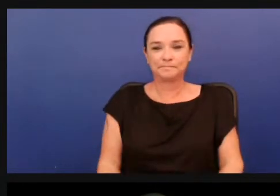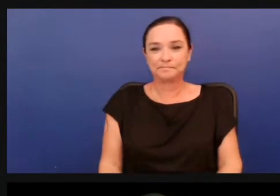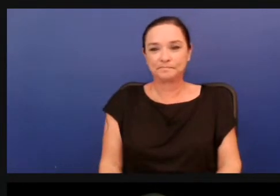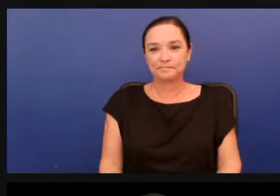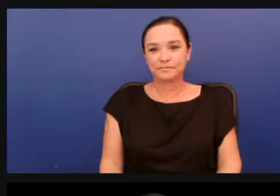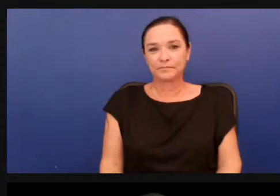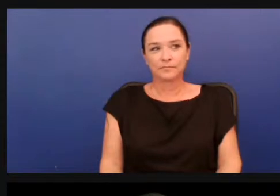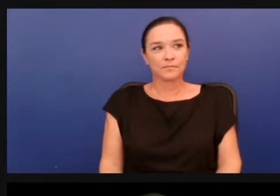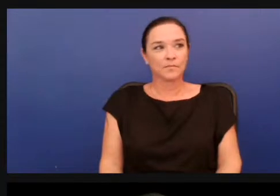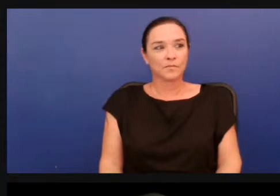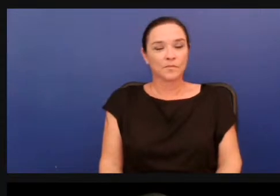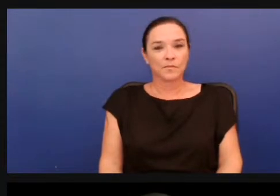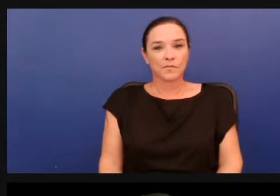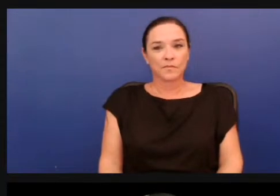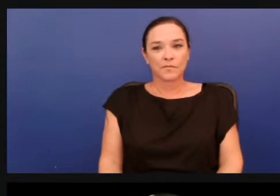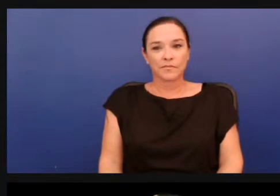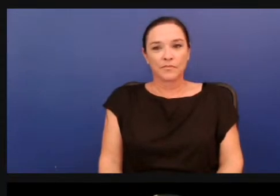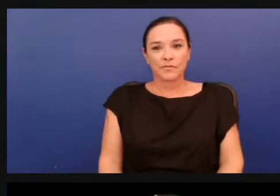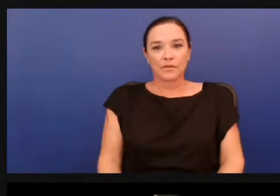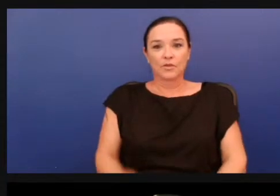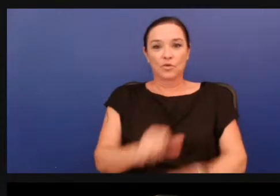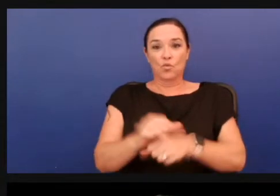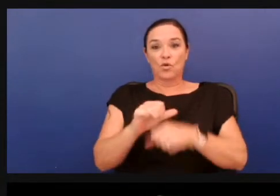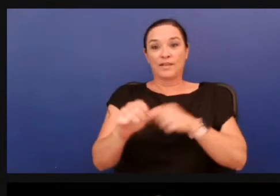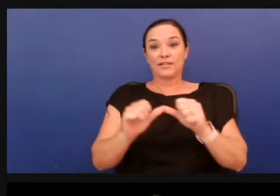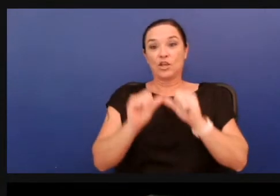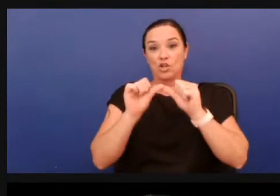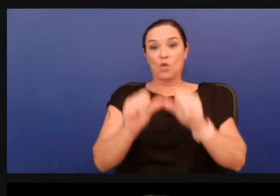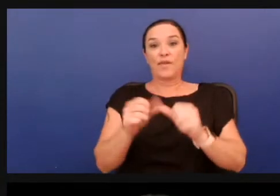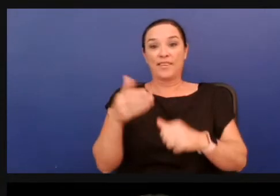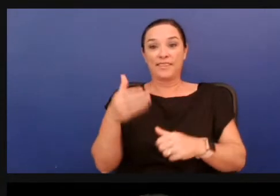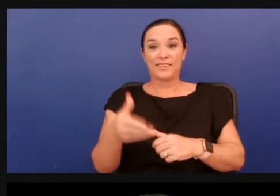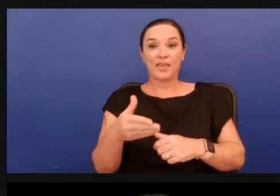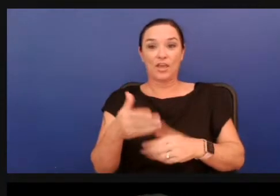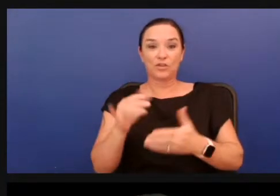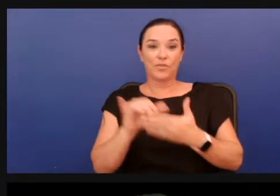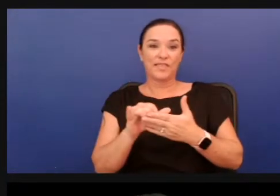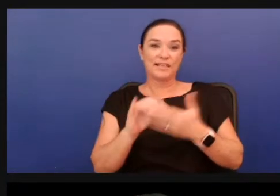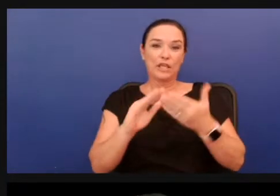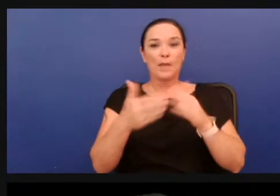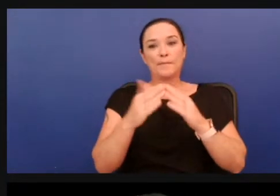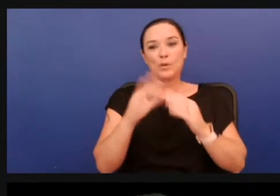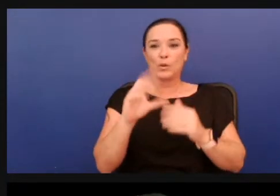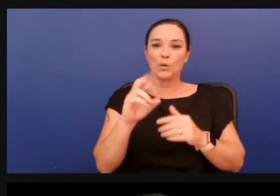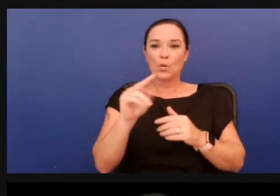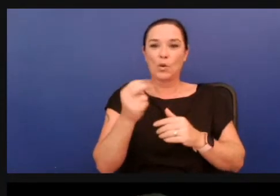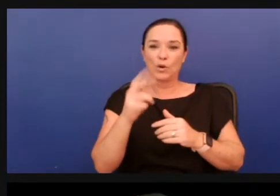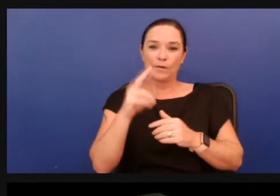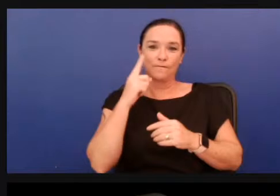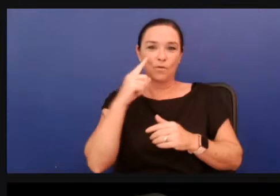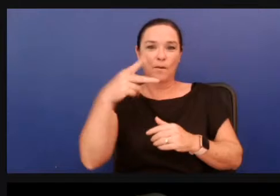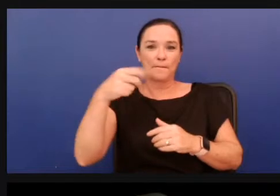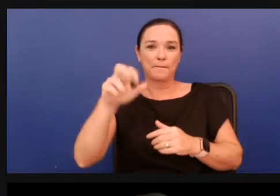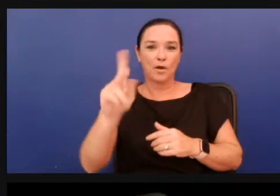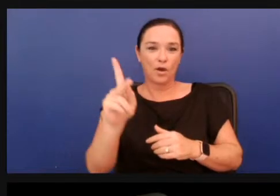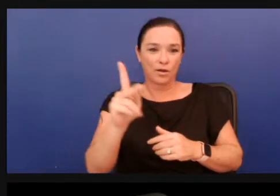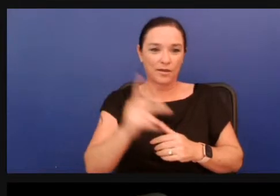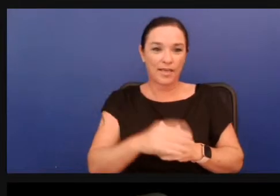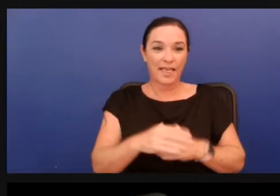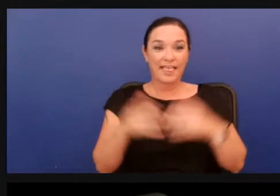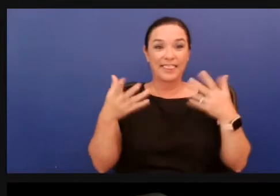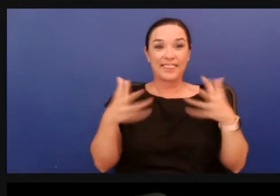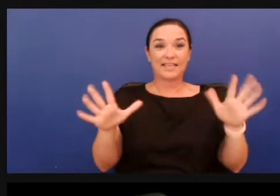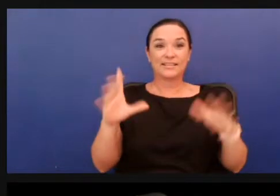So work is ongoing there, and it's a little inside at a community corner of the park there. And that is it,